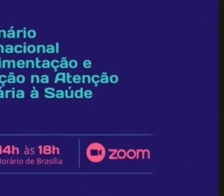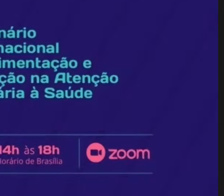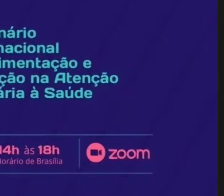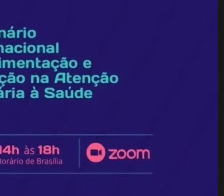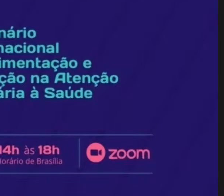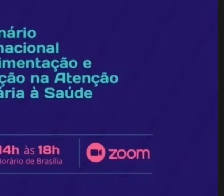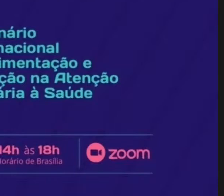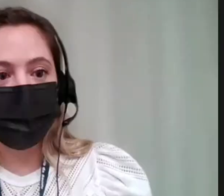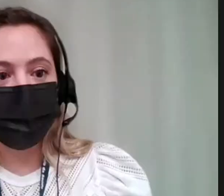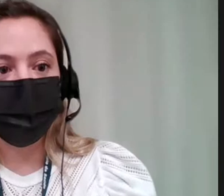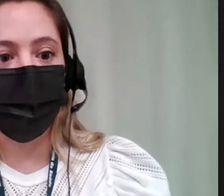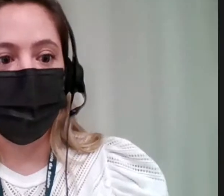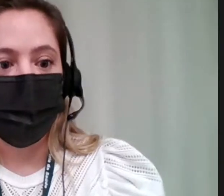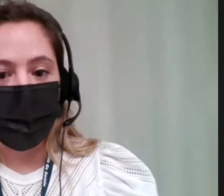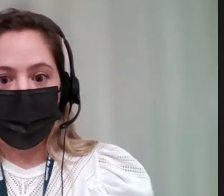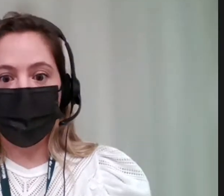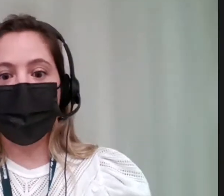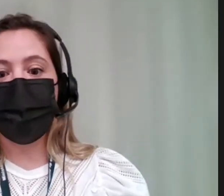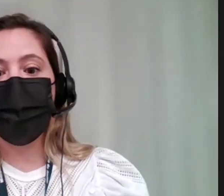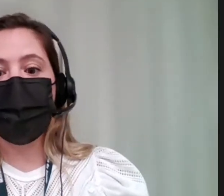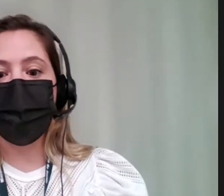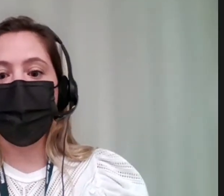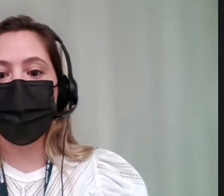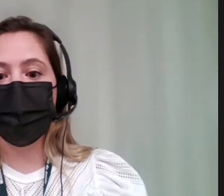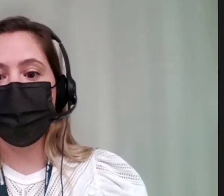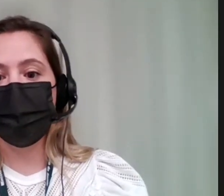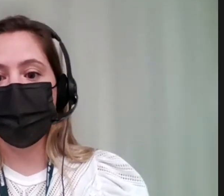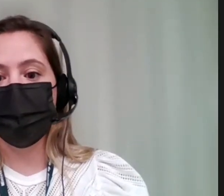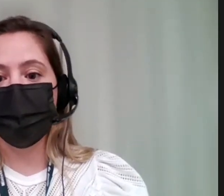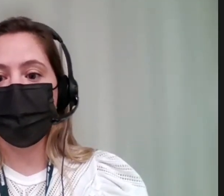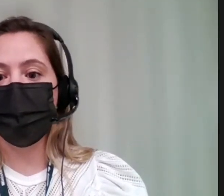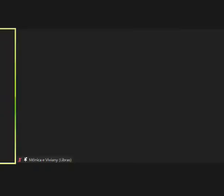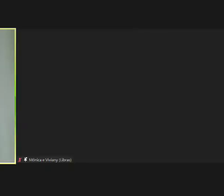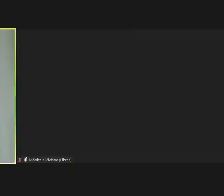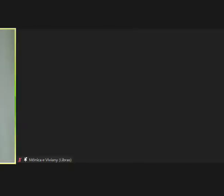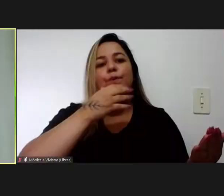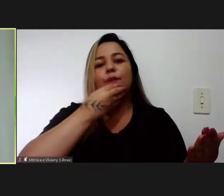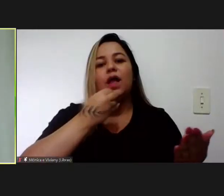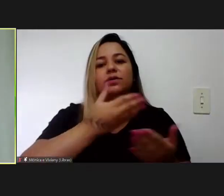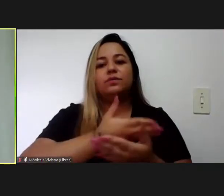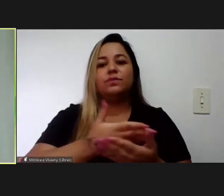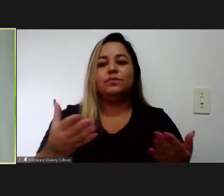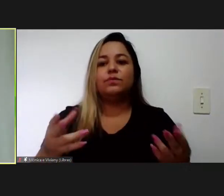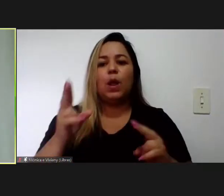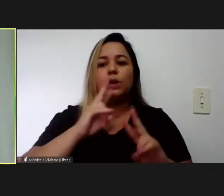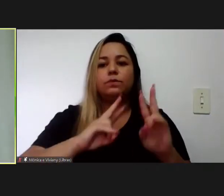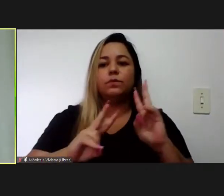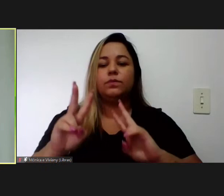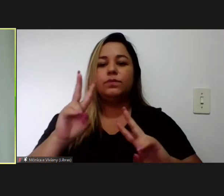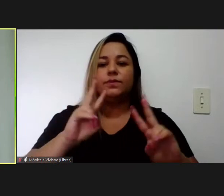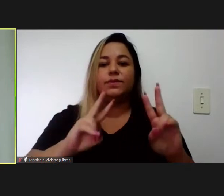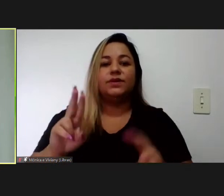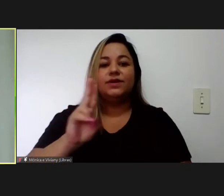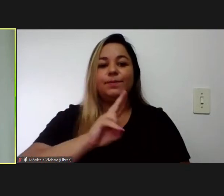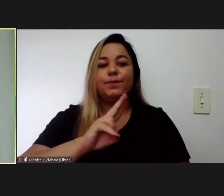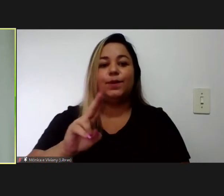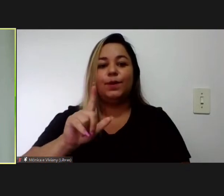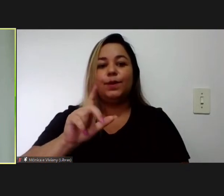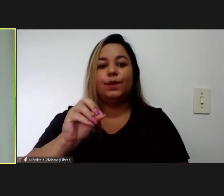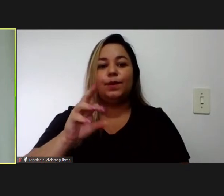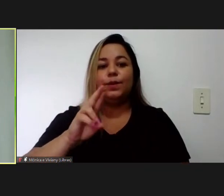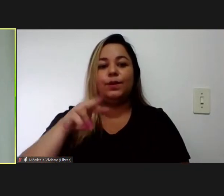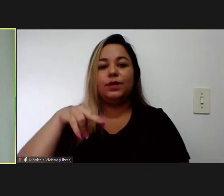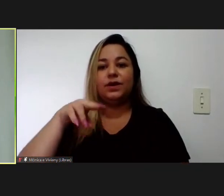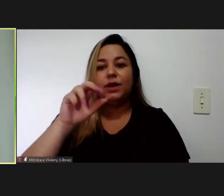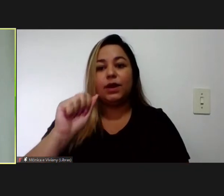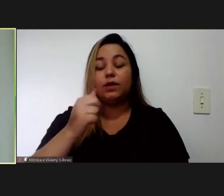Boa tarde. Boa tarde a Good todos. afternoon. Good afternoon to you all who are watching us. My name is